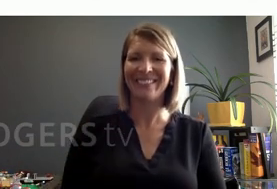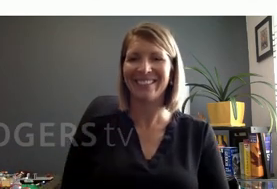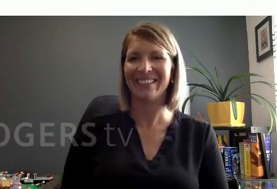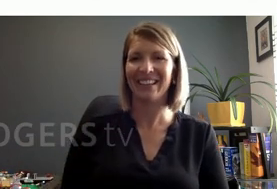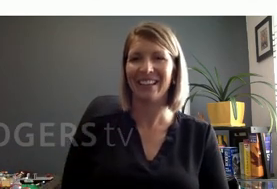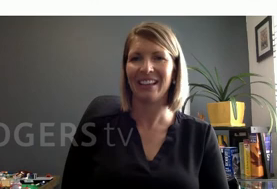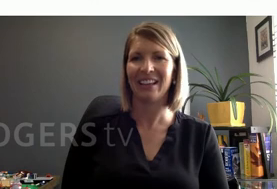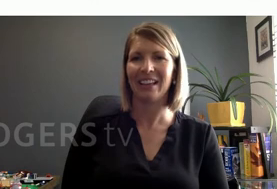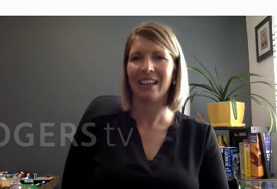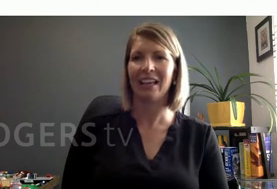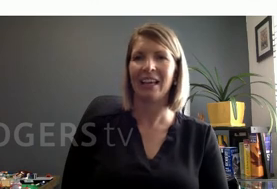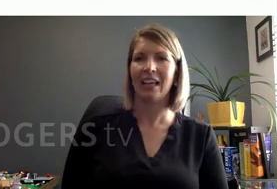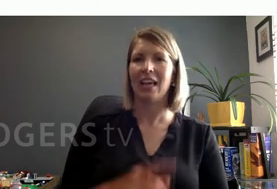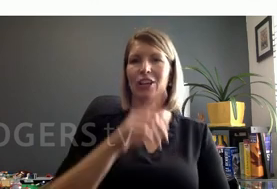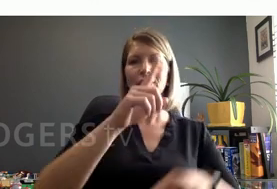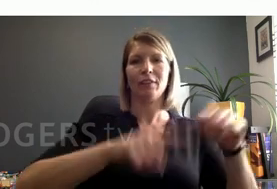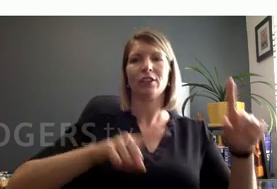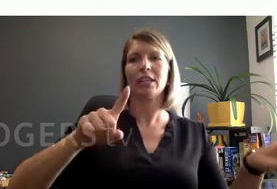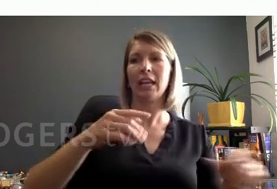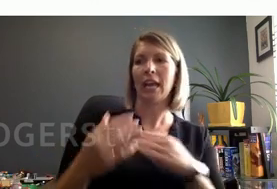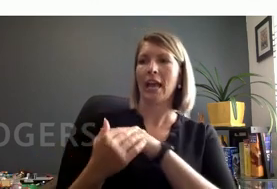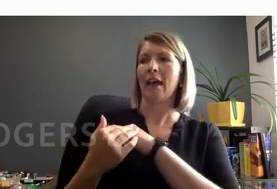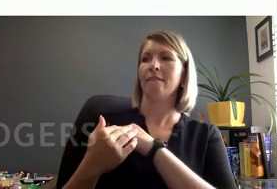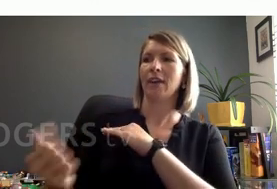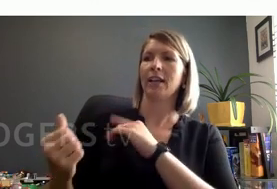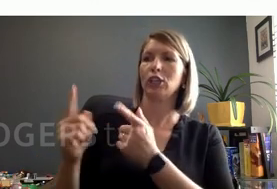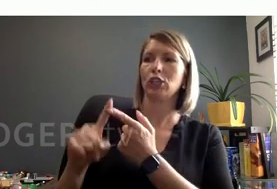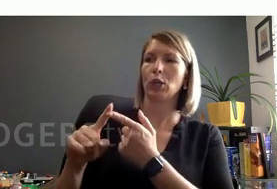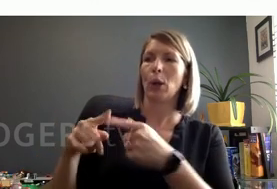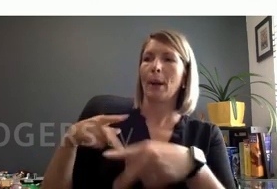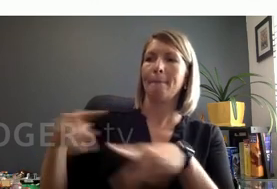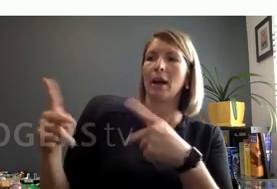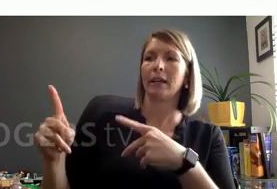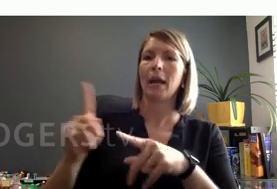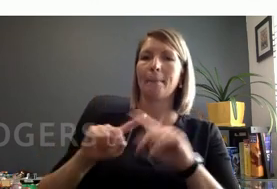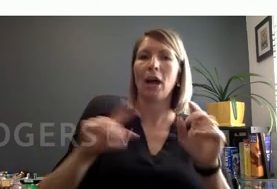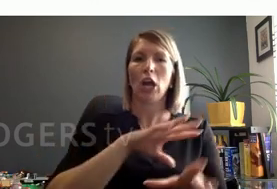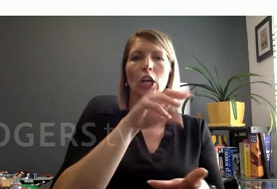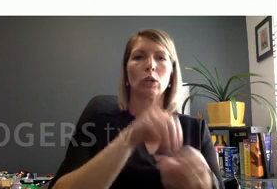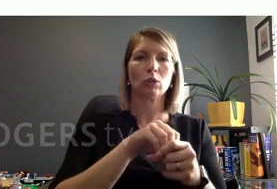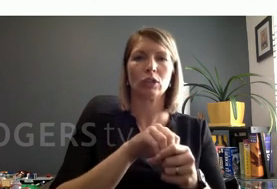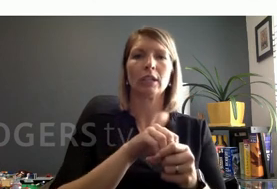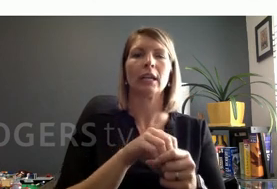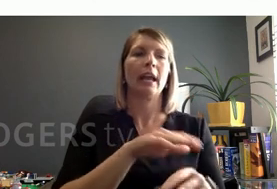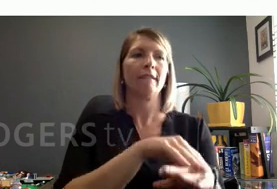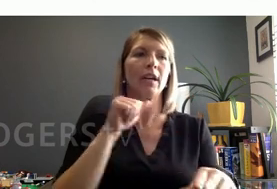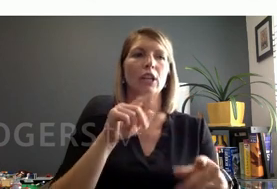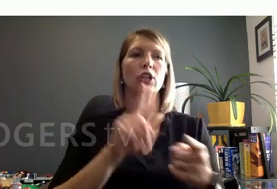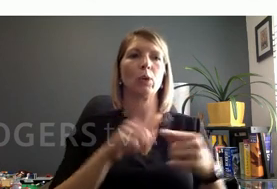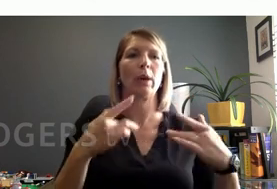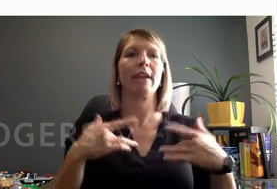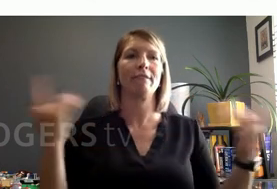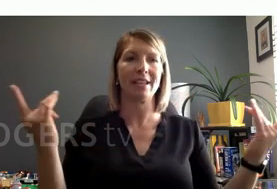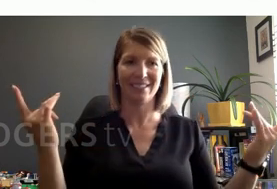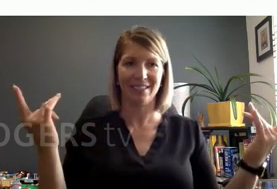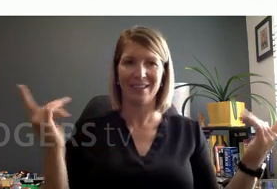invited to a party, and inclusion is being asked to dance. But I'm going one level further by saying that inclusion